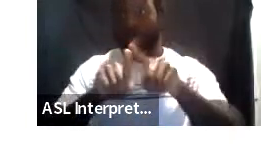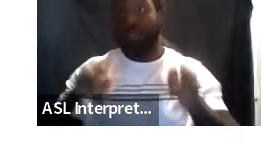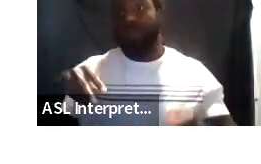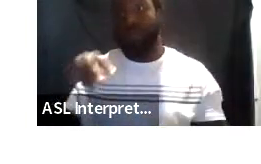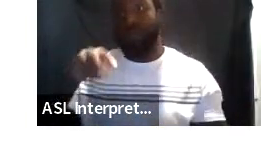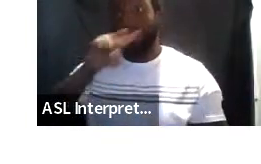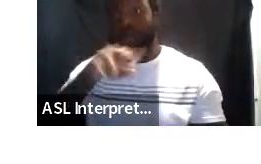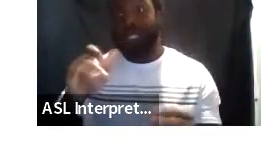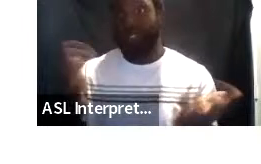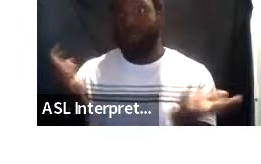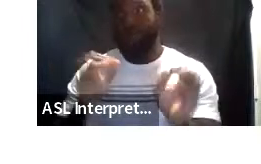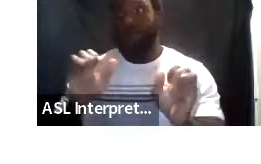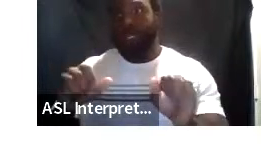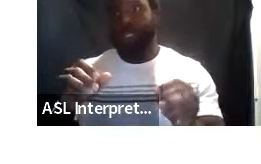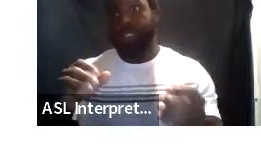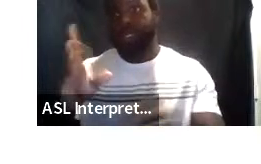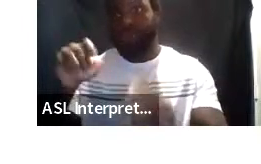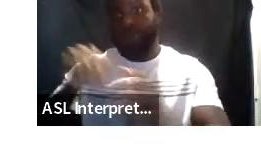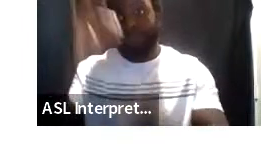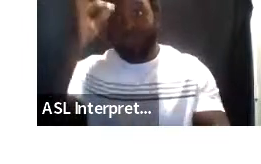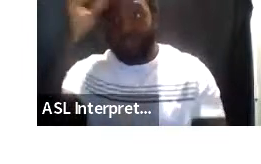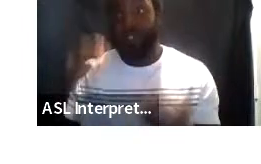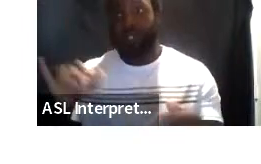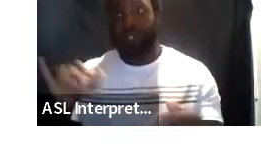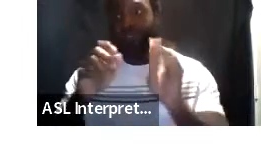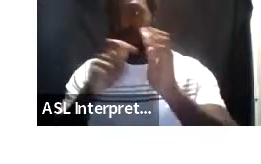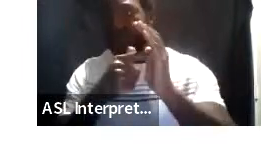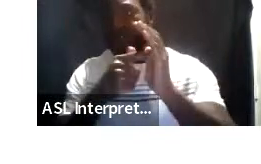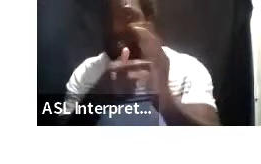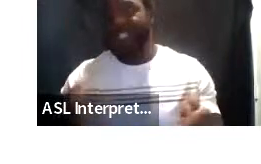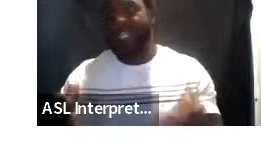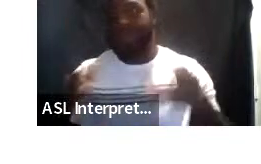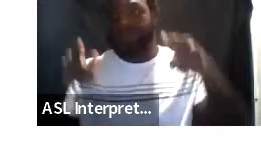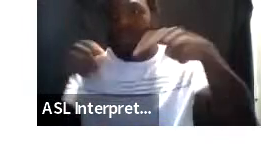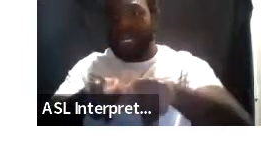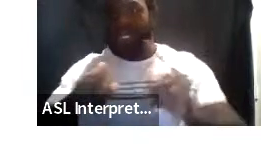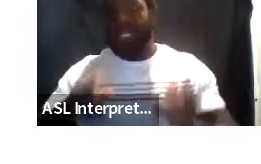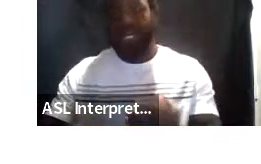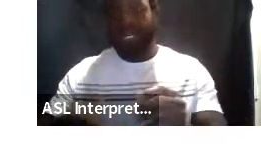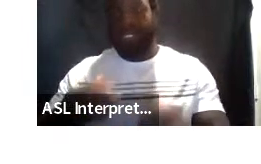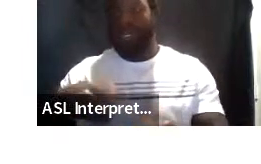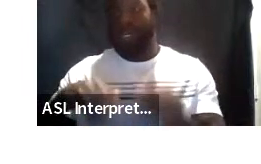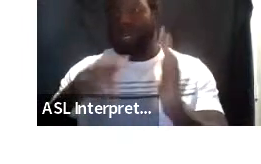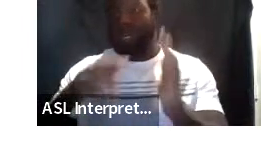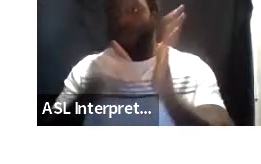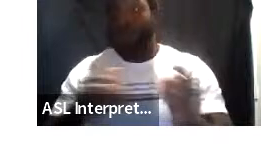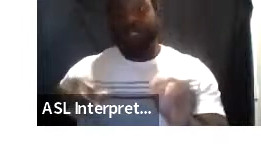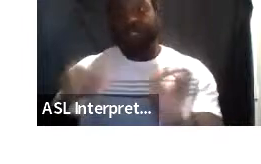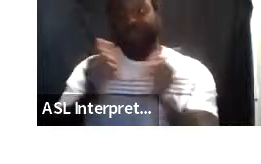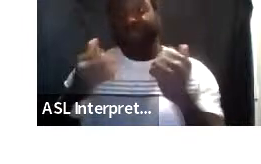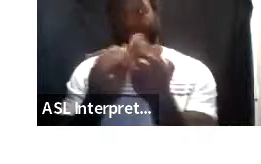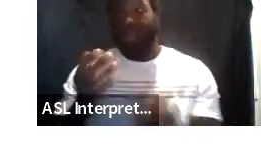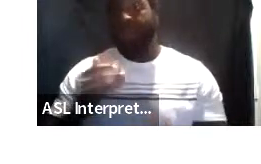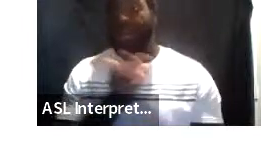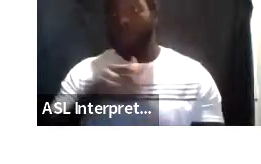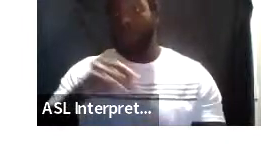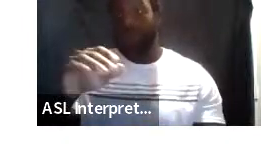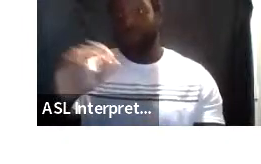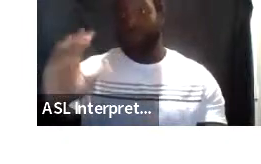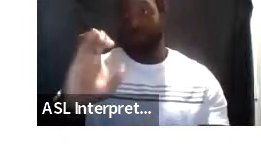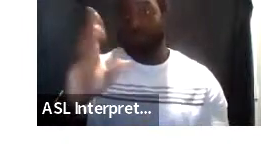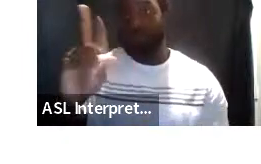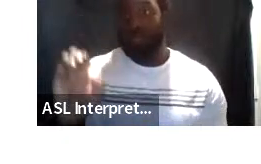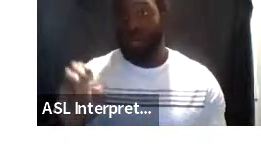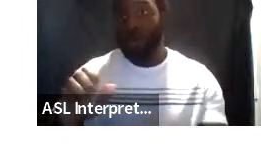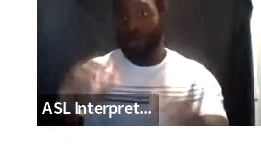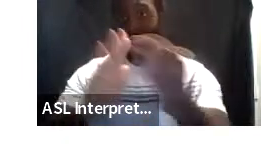future. For example, aligning our existing incentives with the way that the new New York City Energy Code works and will work in successive